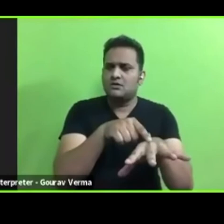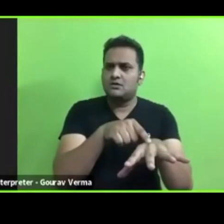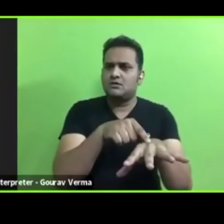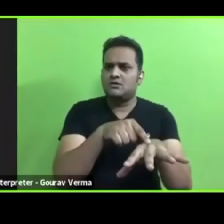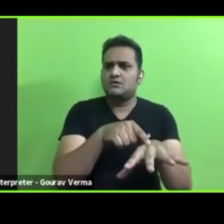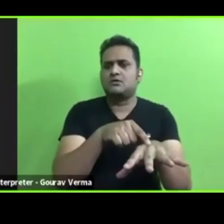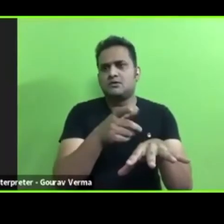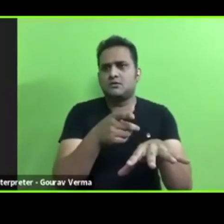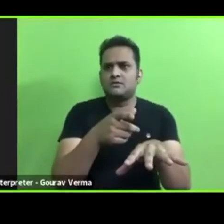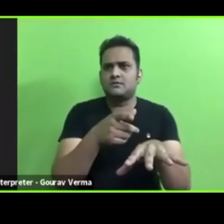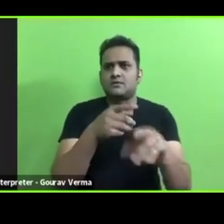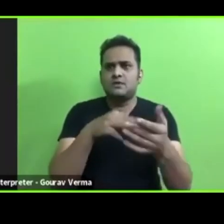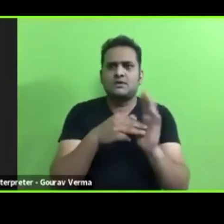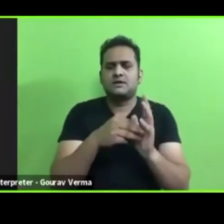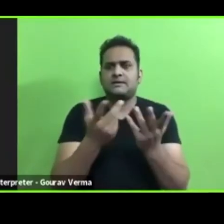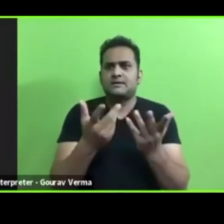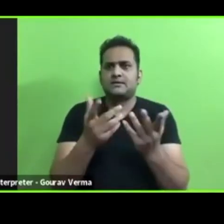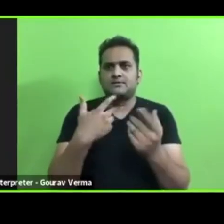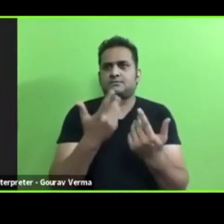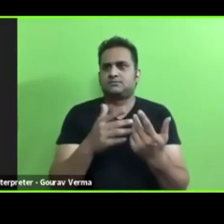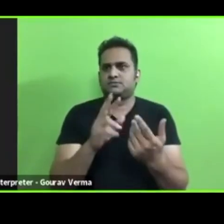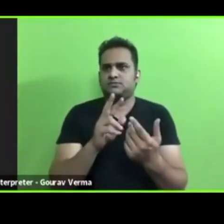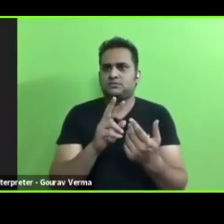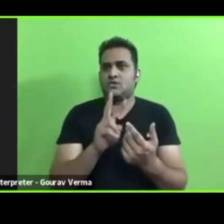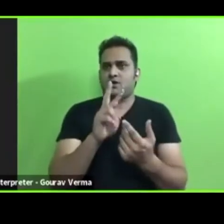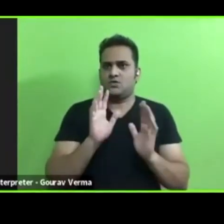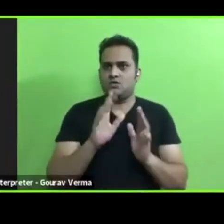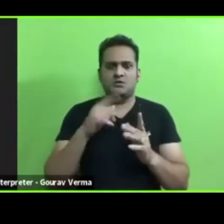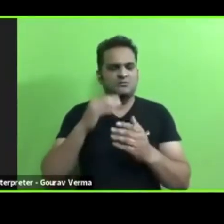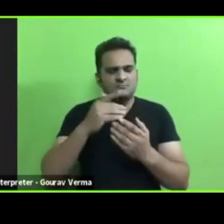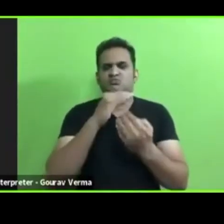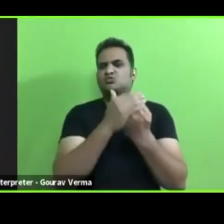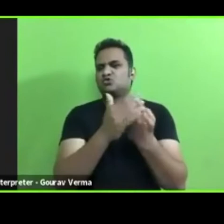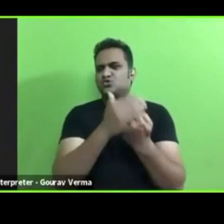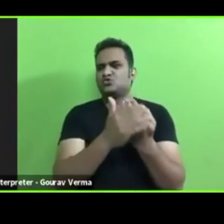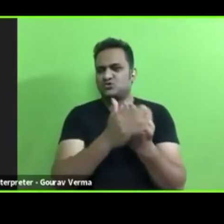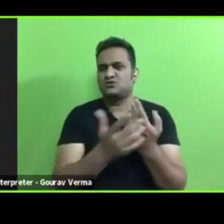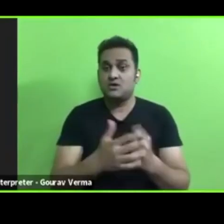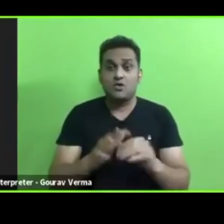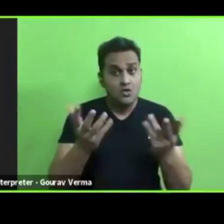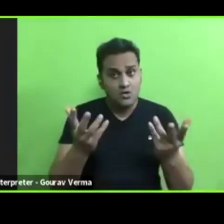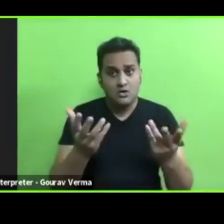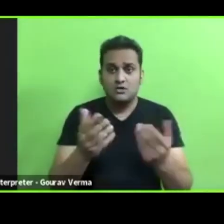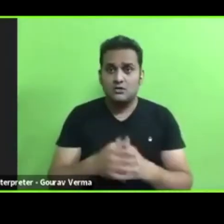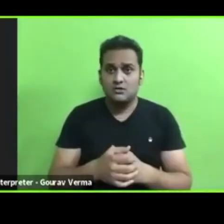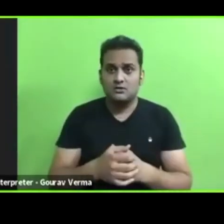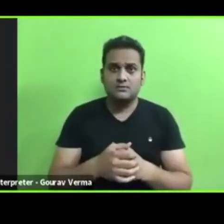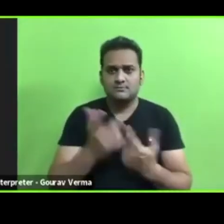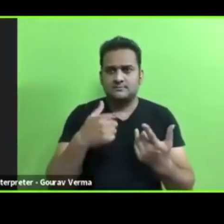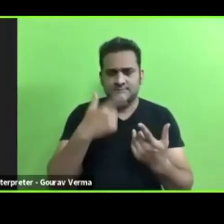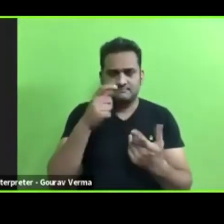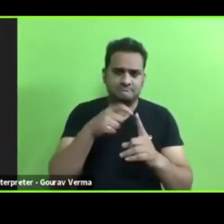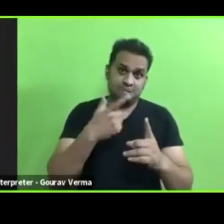an act of violence, act of charity, an act of coming from immense